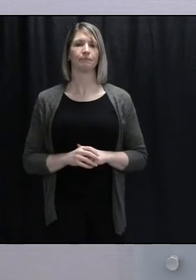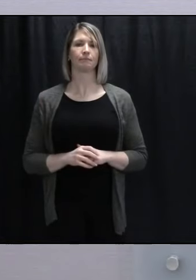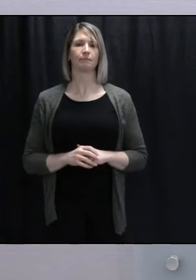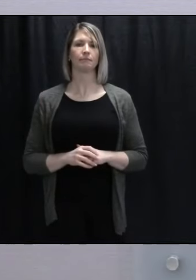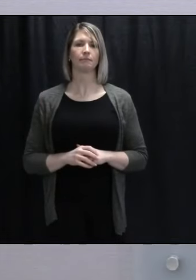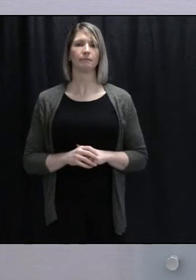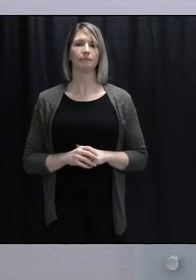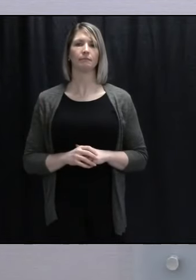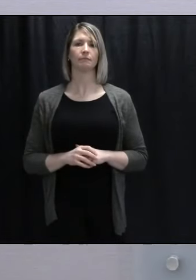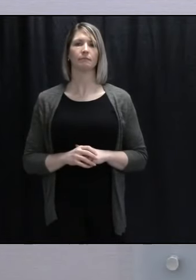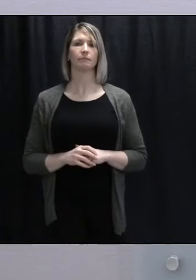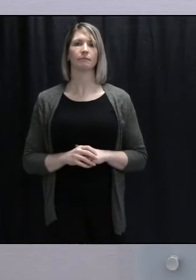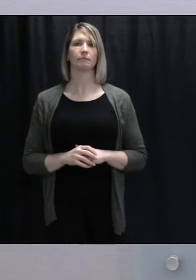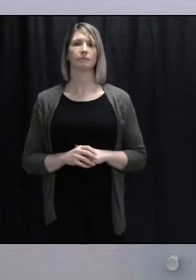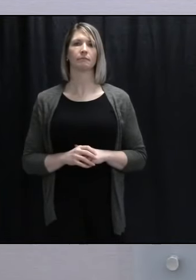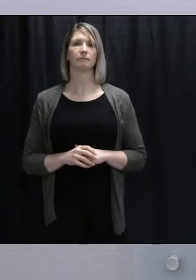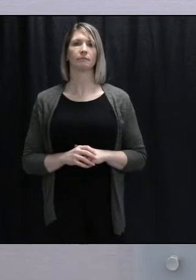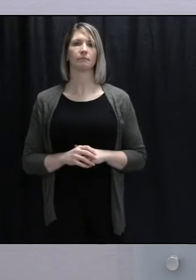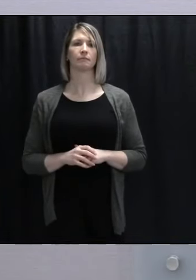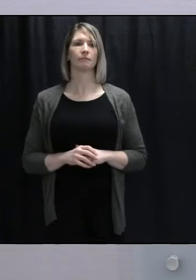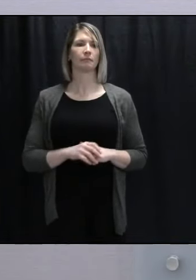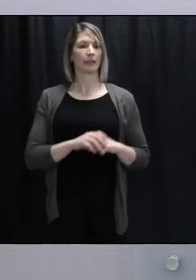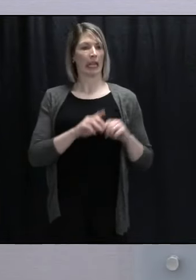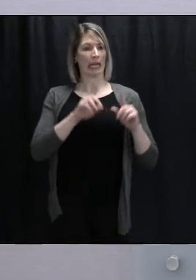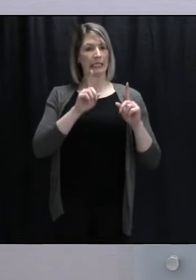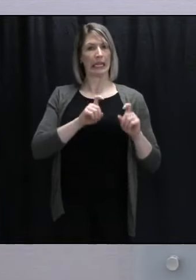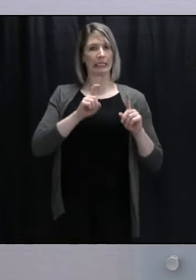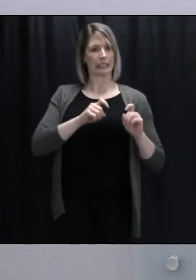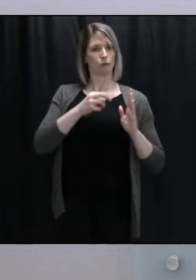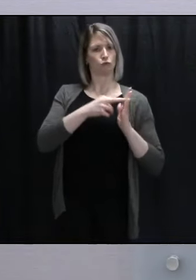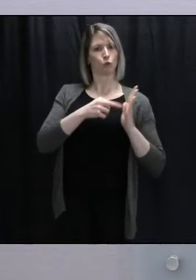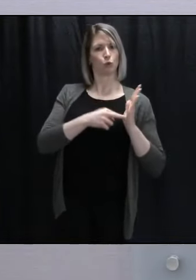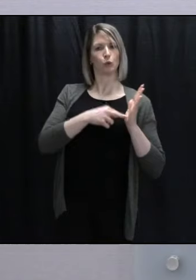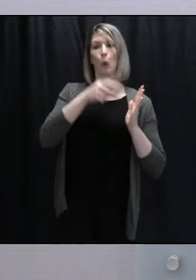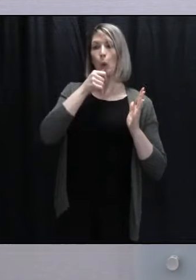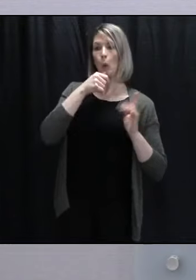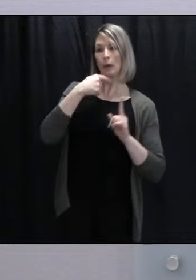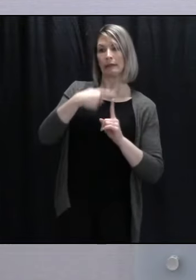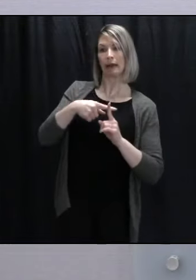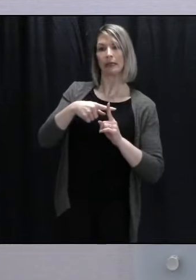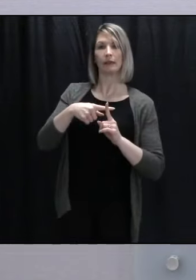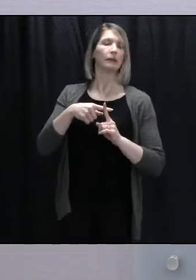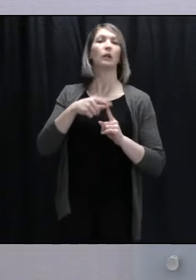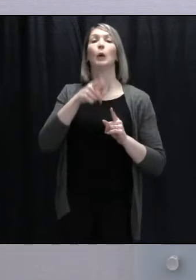What's stopping us from expanding our testing criteria to include everyone who has the symptoms?